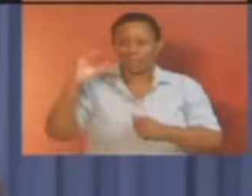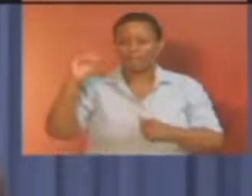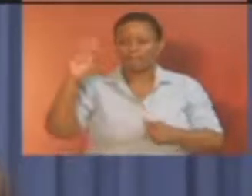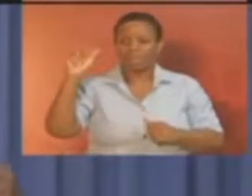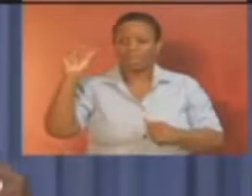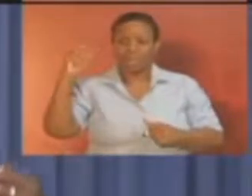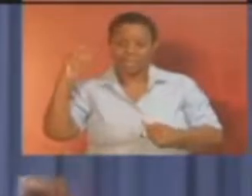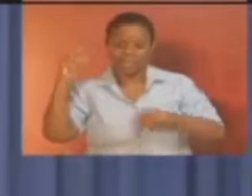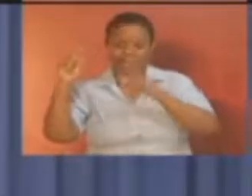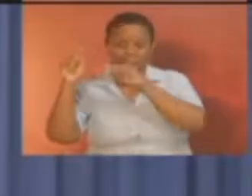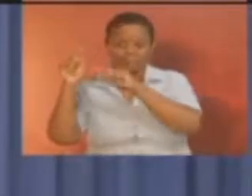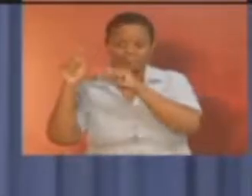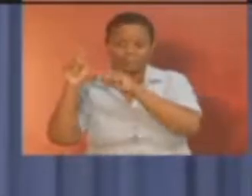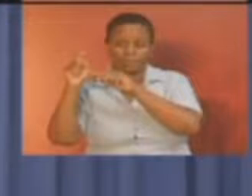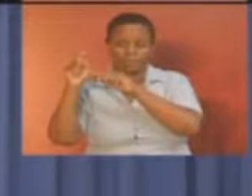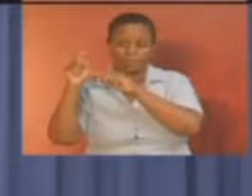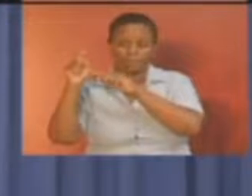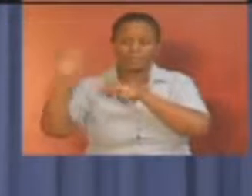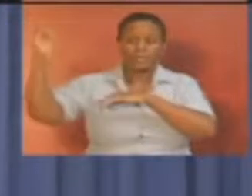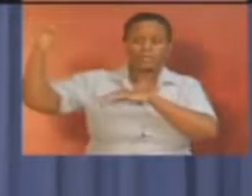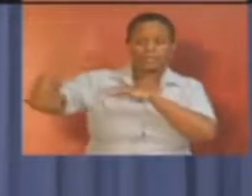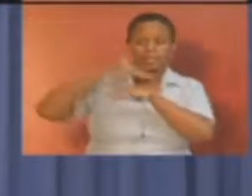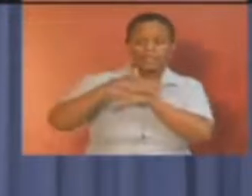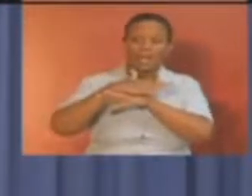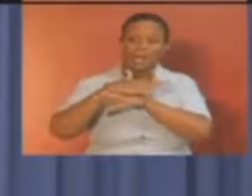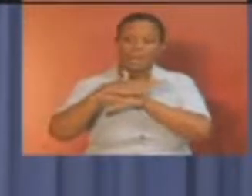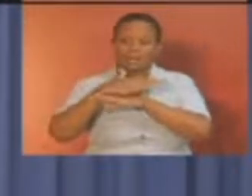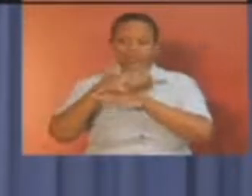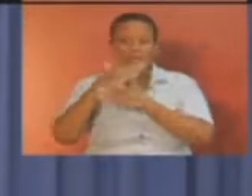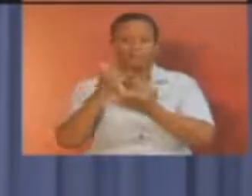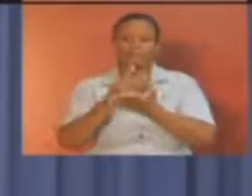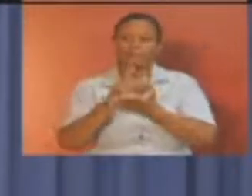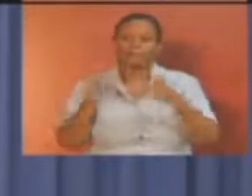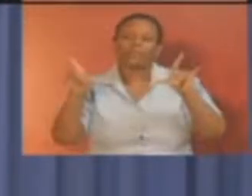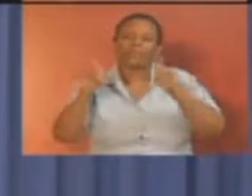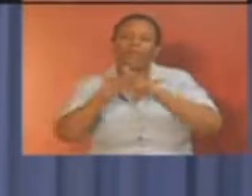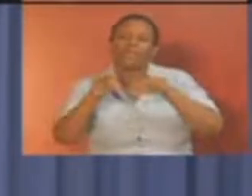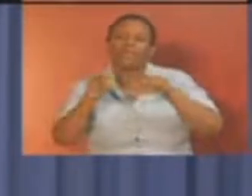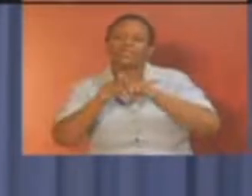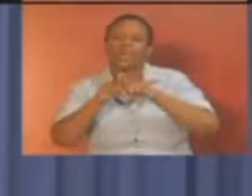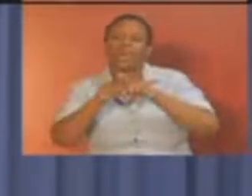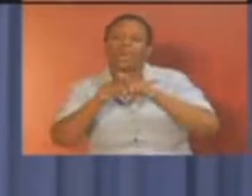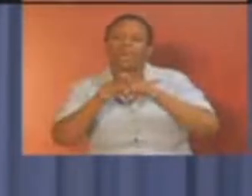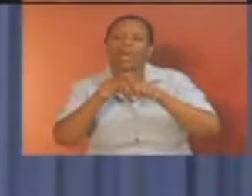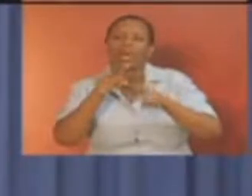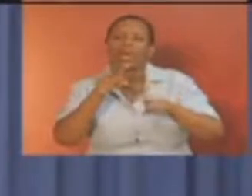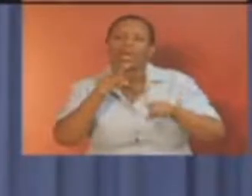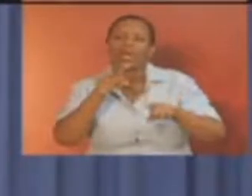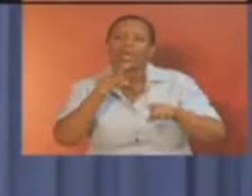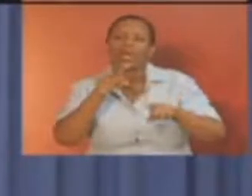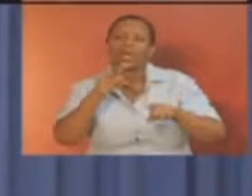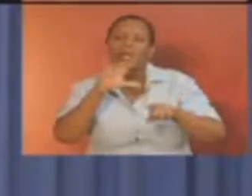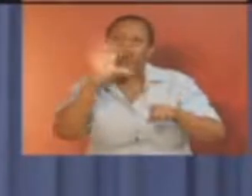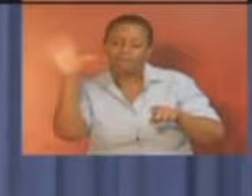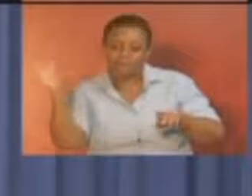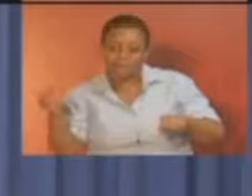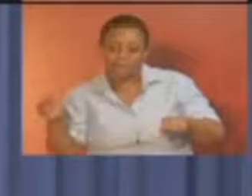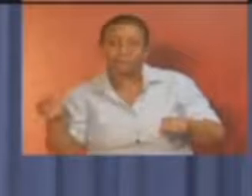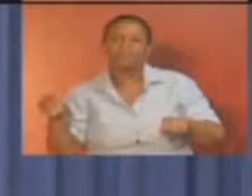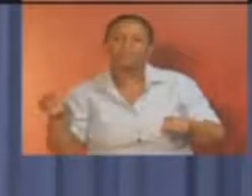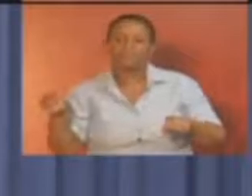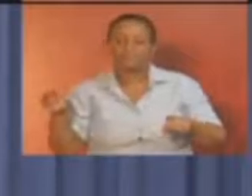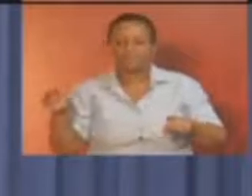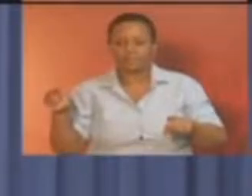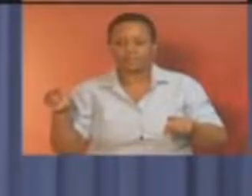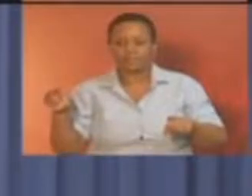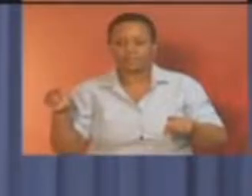We have our application in with the African Medical Supplies Platform, which we are hoping, and they were hoping,